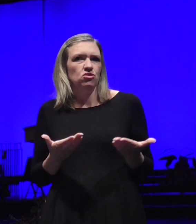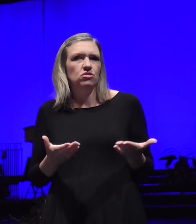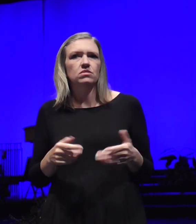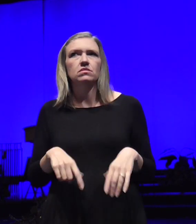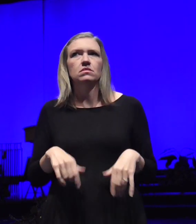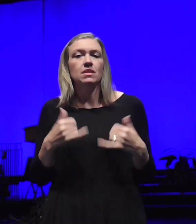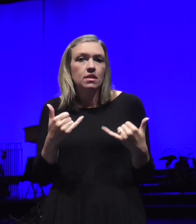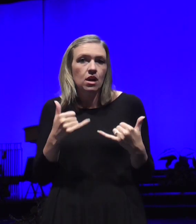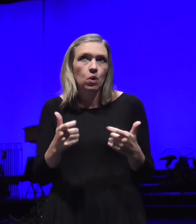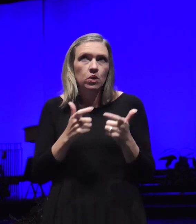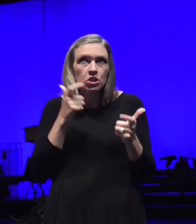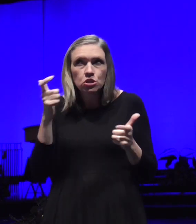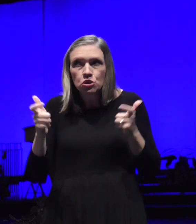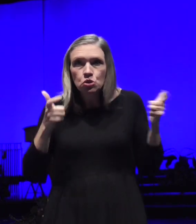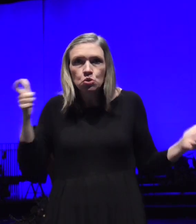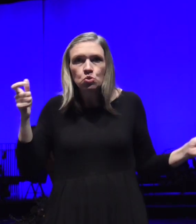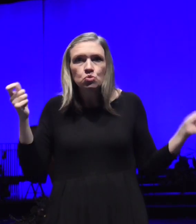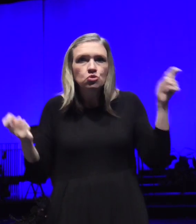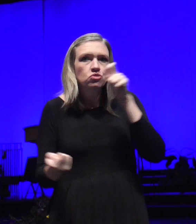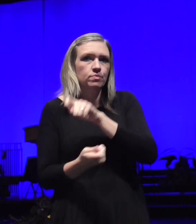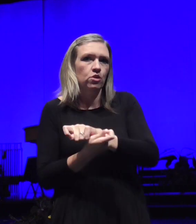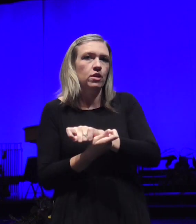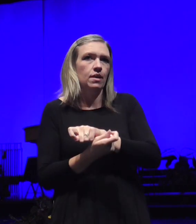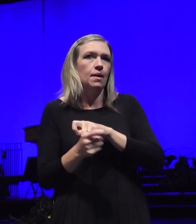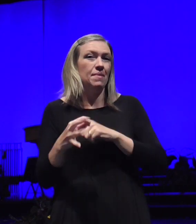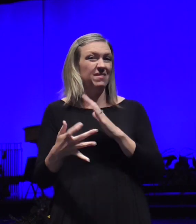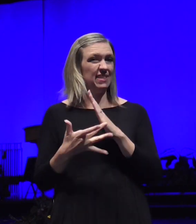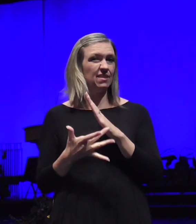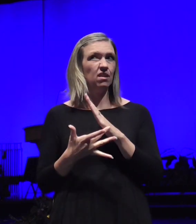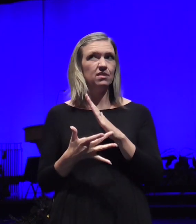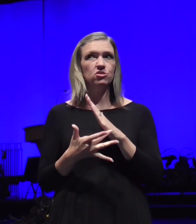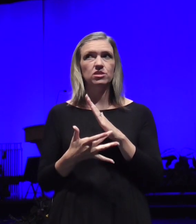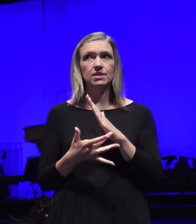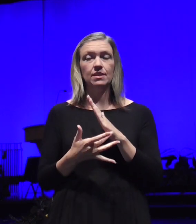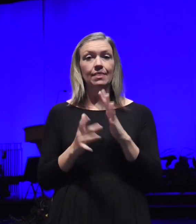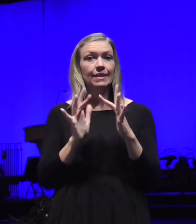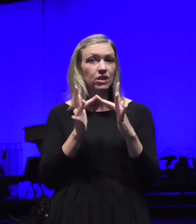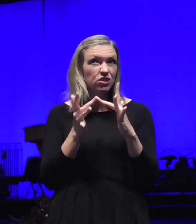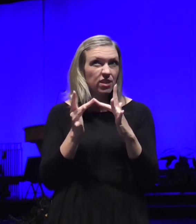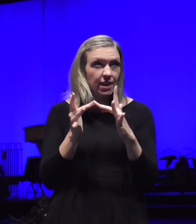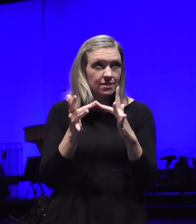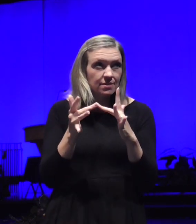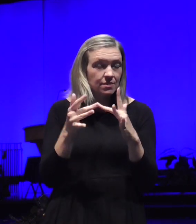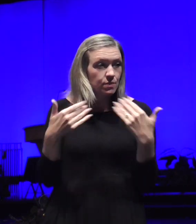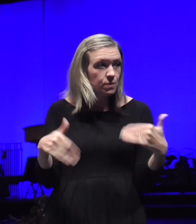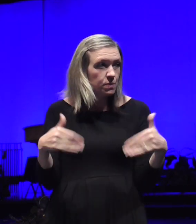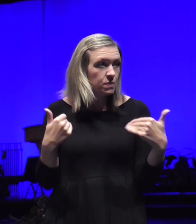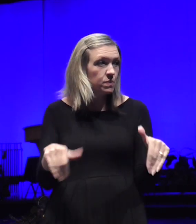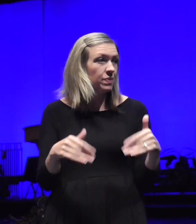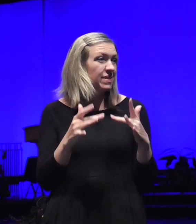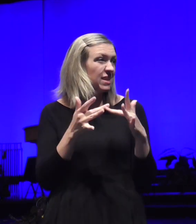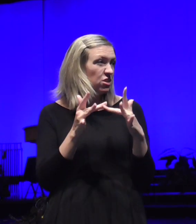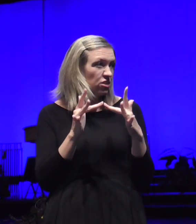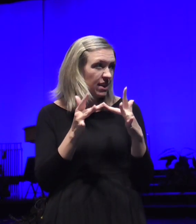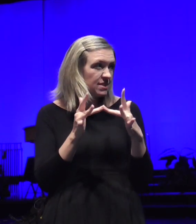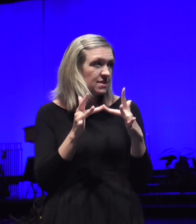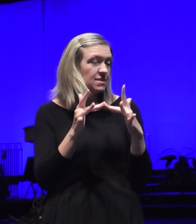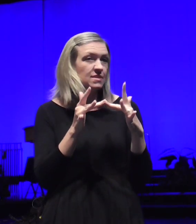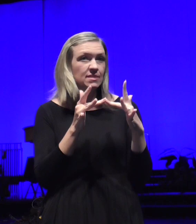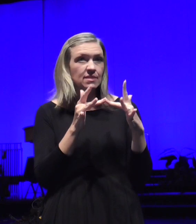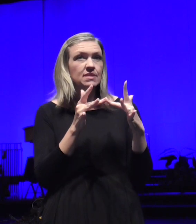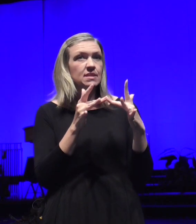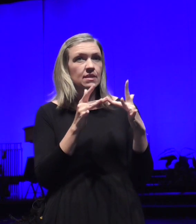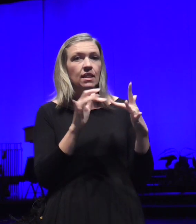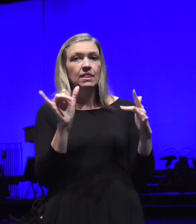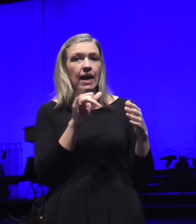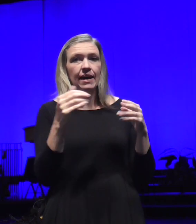huge, huge paradigm of technology. The great internet. You know, the internet is